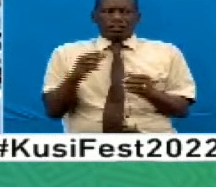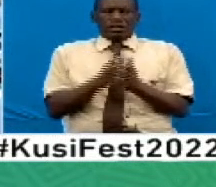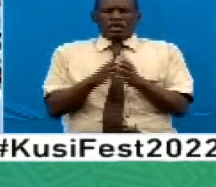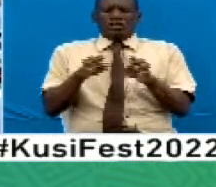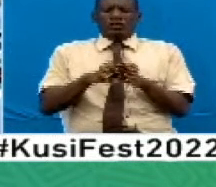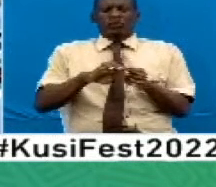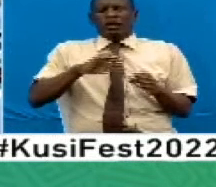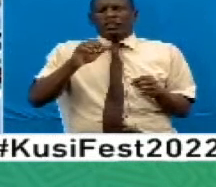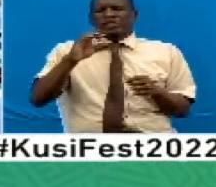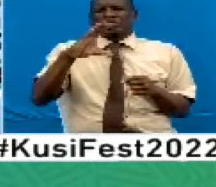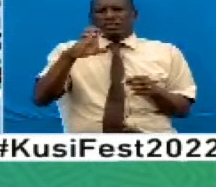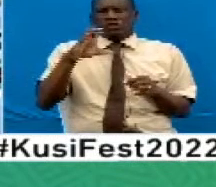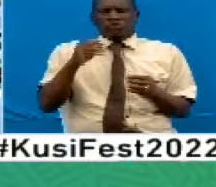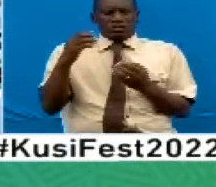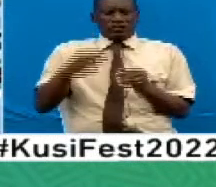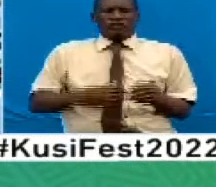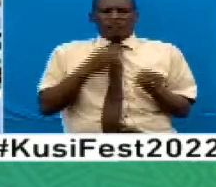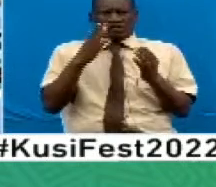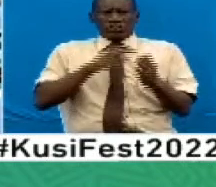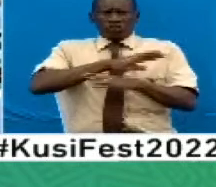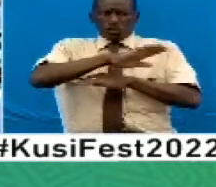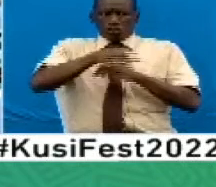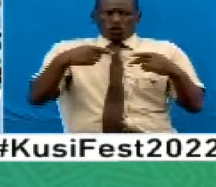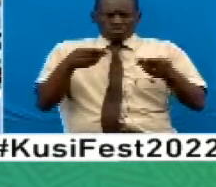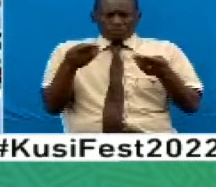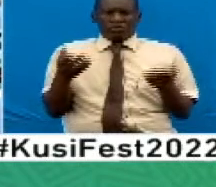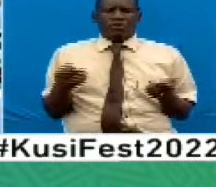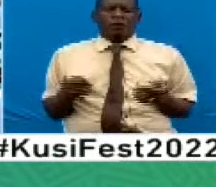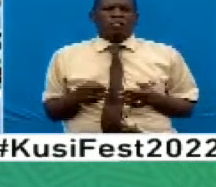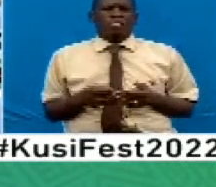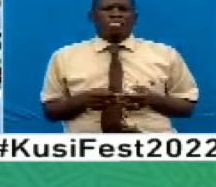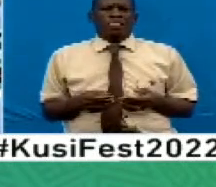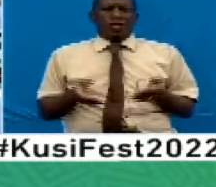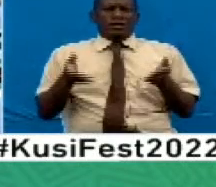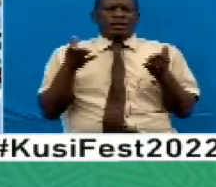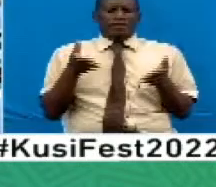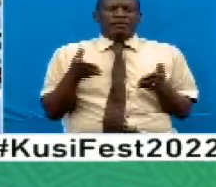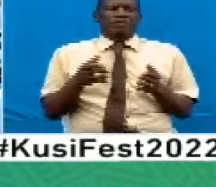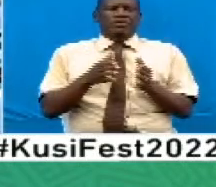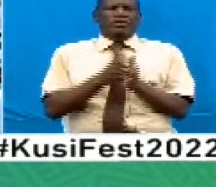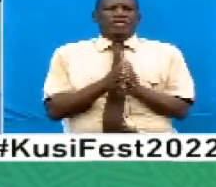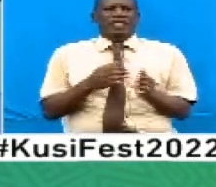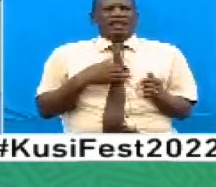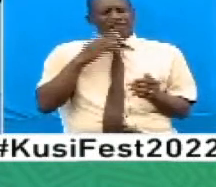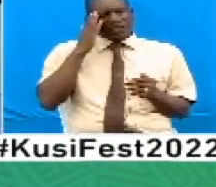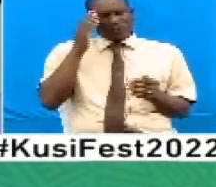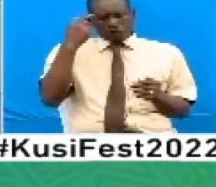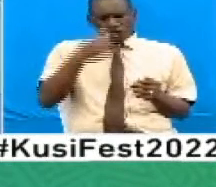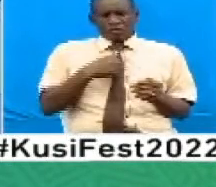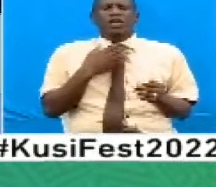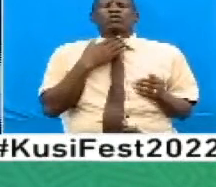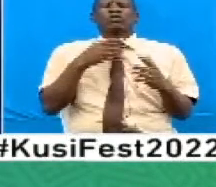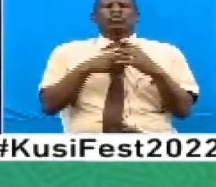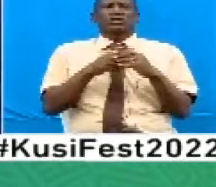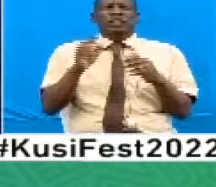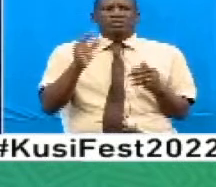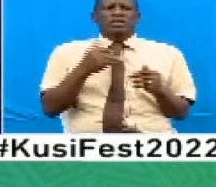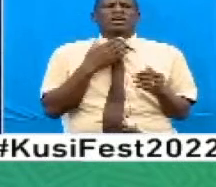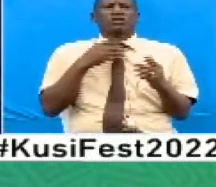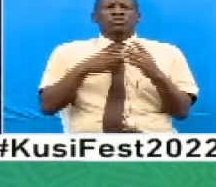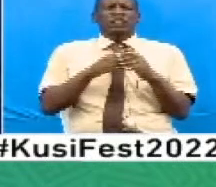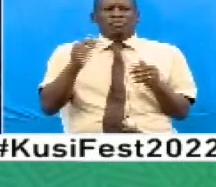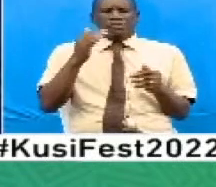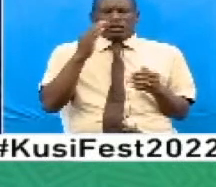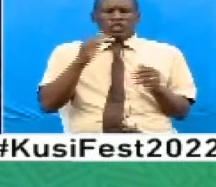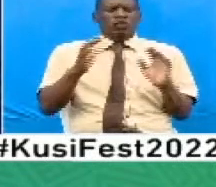fellow CEOs, invited guests, all protocols observed, I think for me, let me start by acknowledging